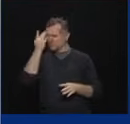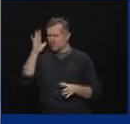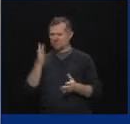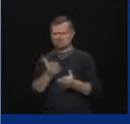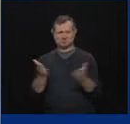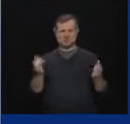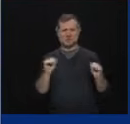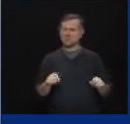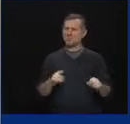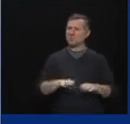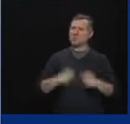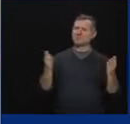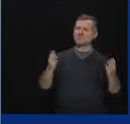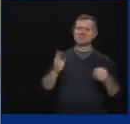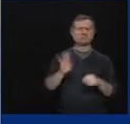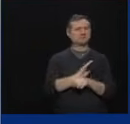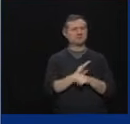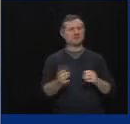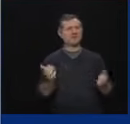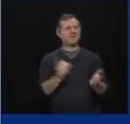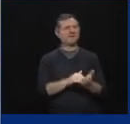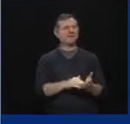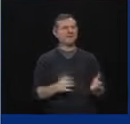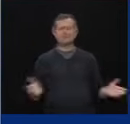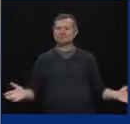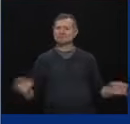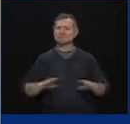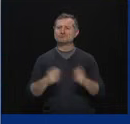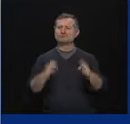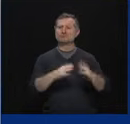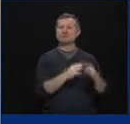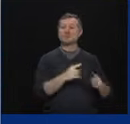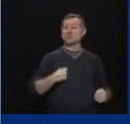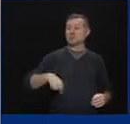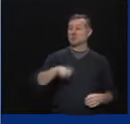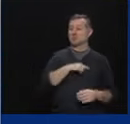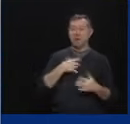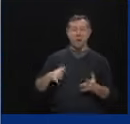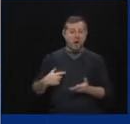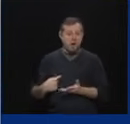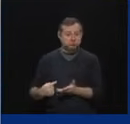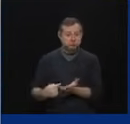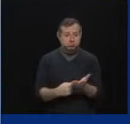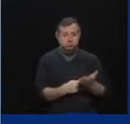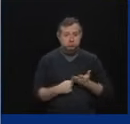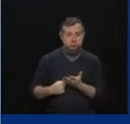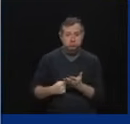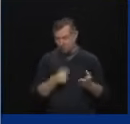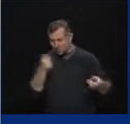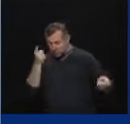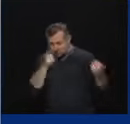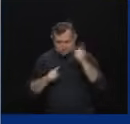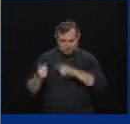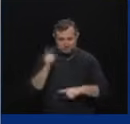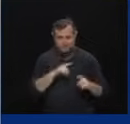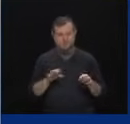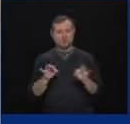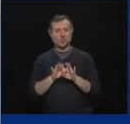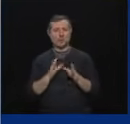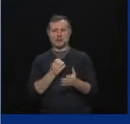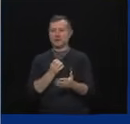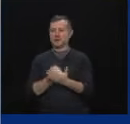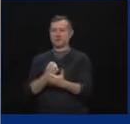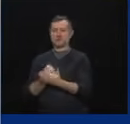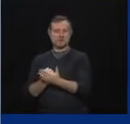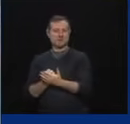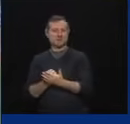really, really hard hit, was hard hit. And I had many conversations with people in that industry. It's important to our economy. It's important to our identity. So it was a big